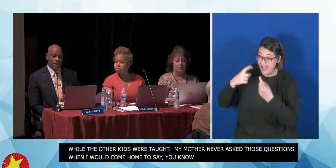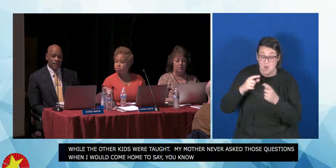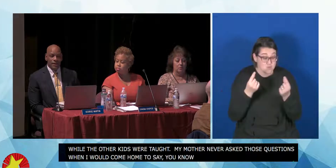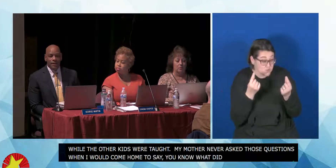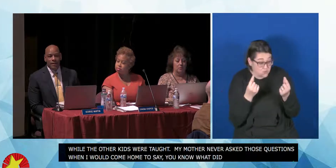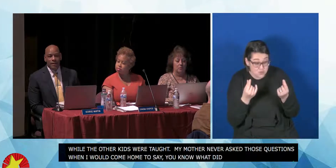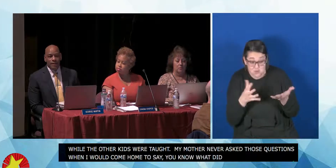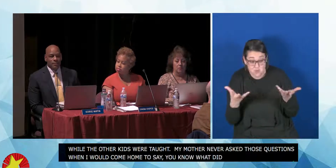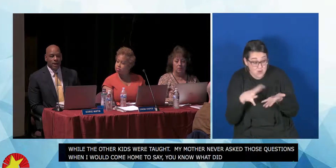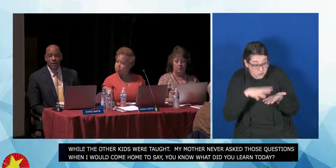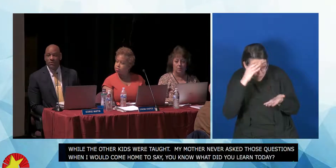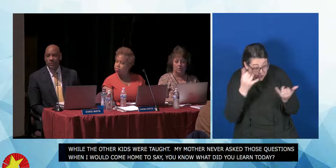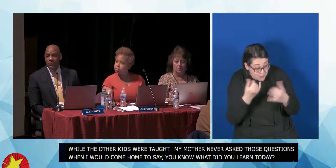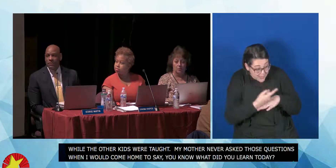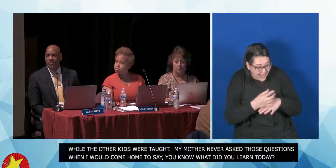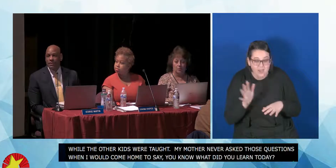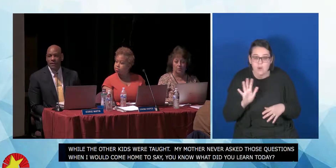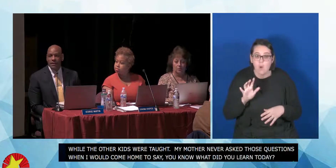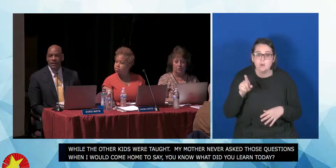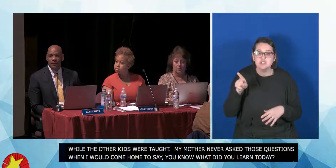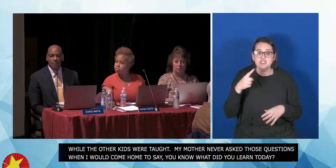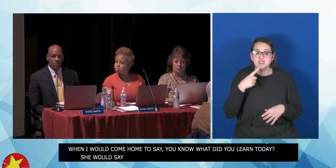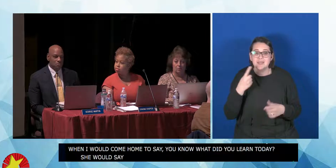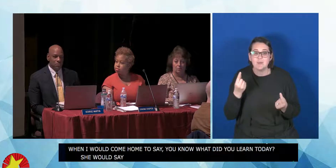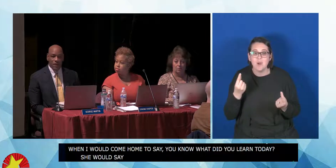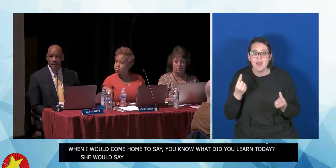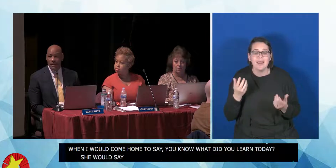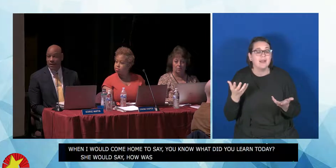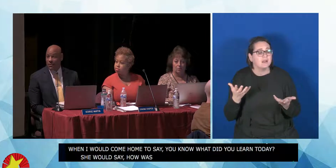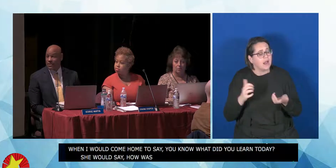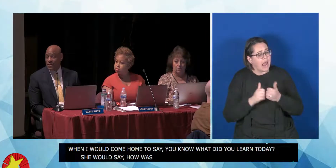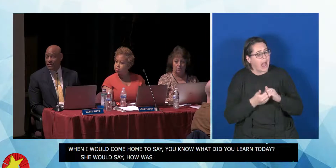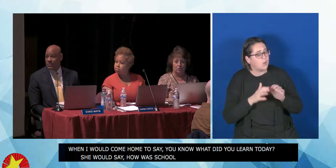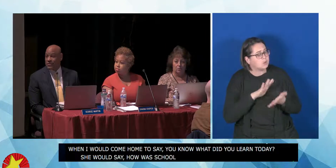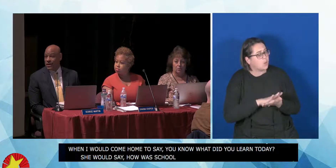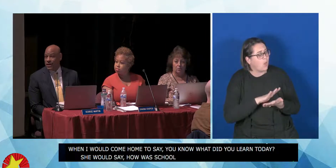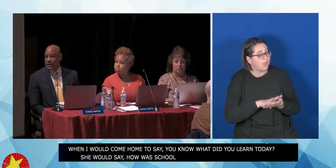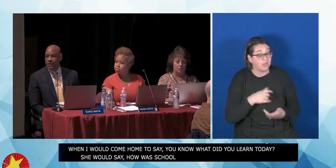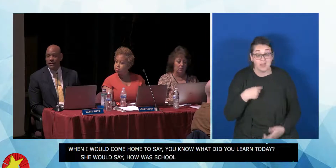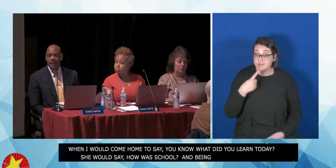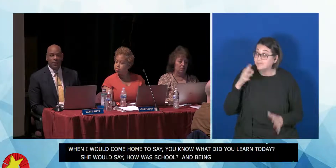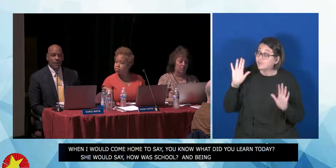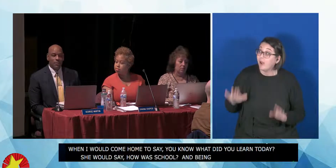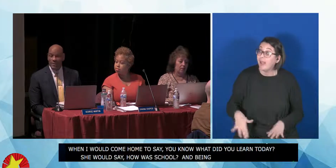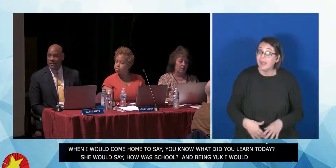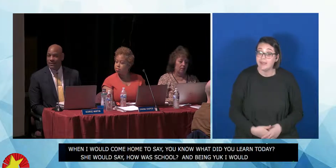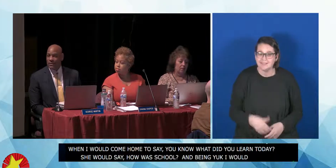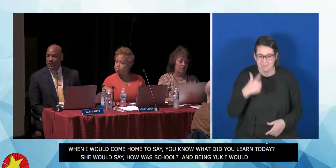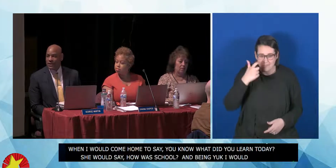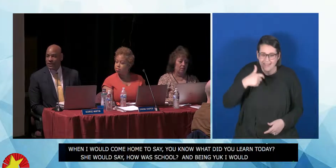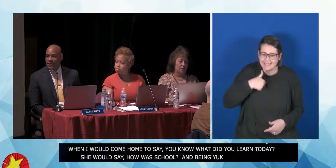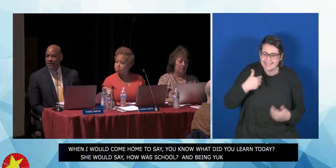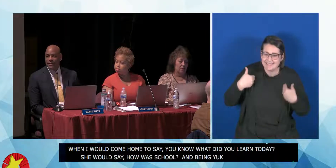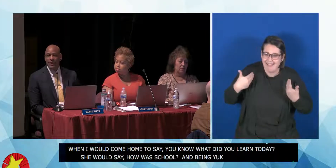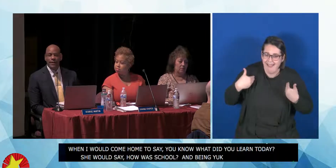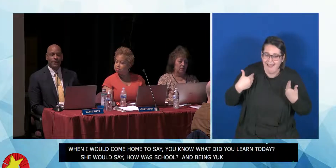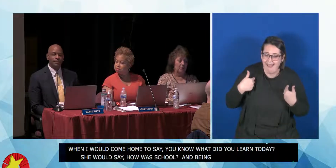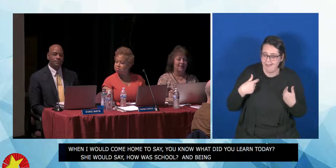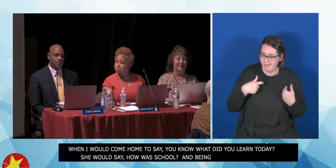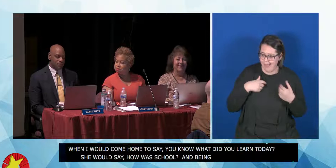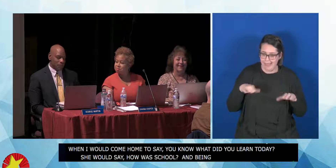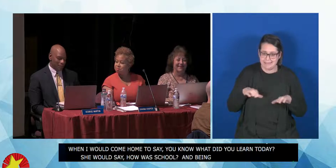would say, how was school? And being young, I would say, it was great. Because I didn't do anything.